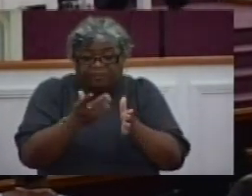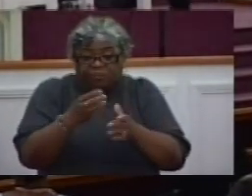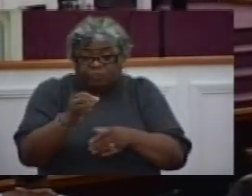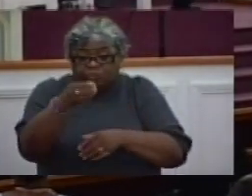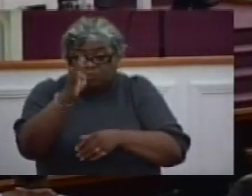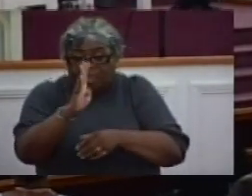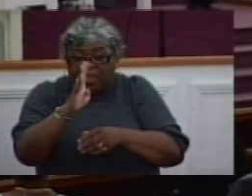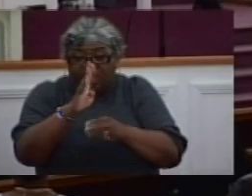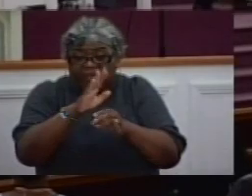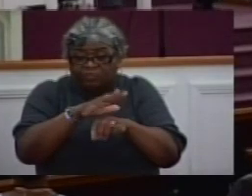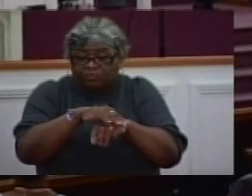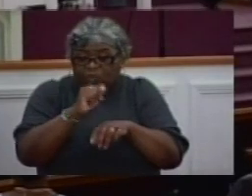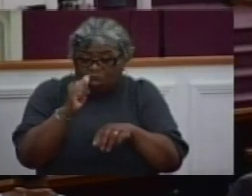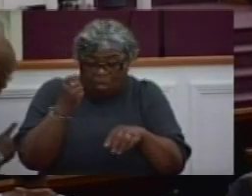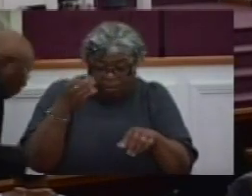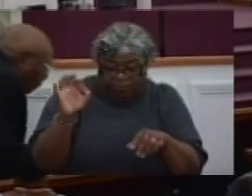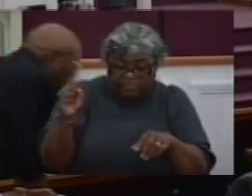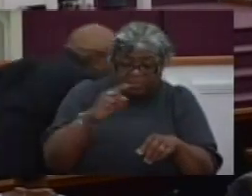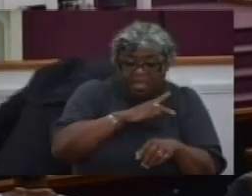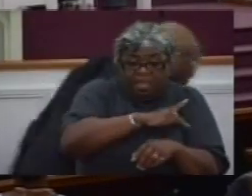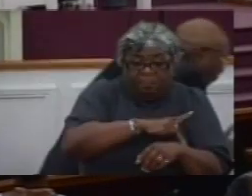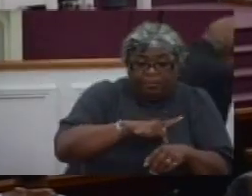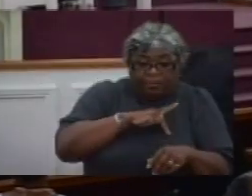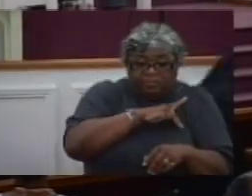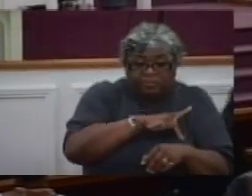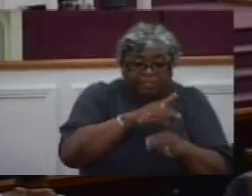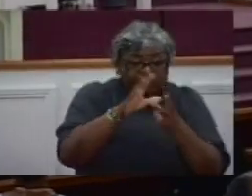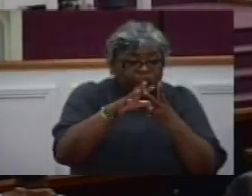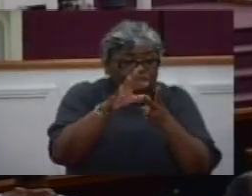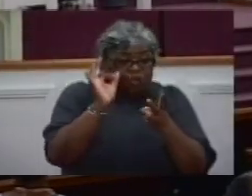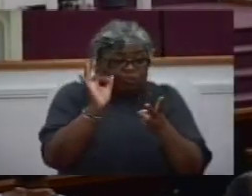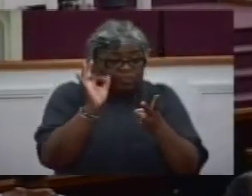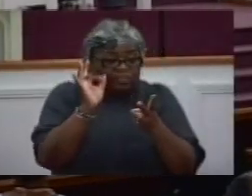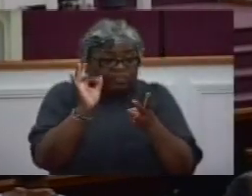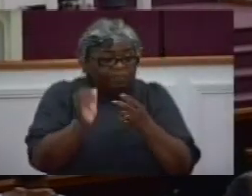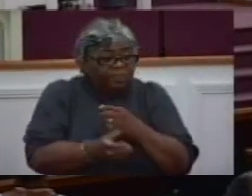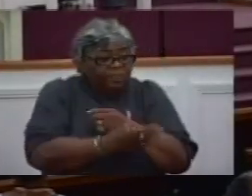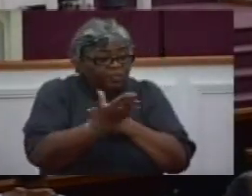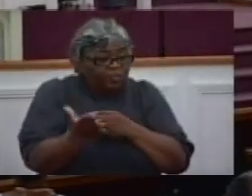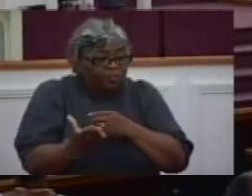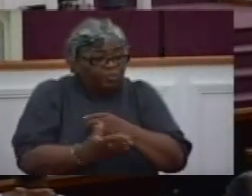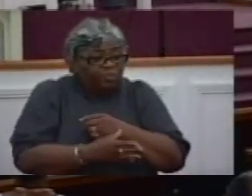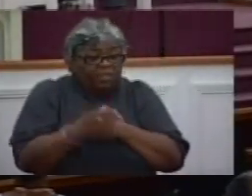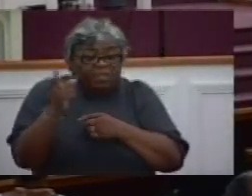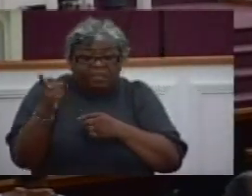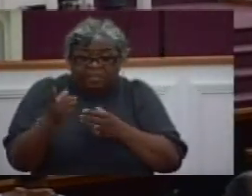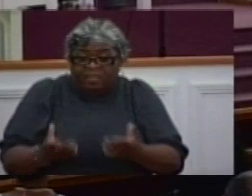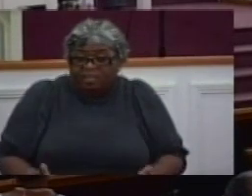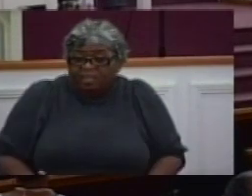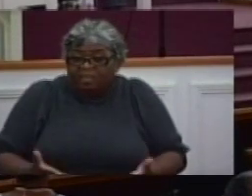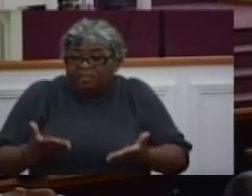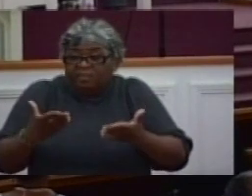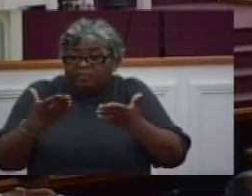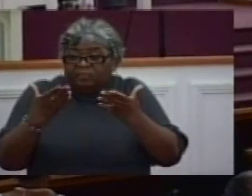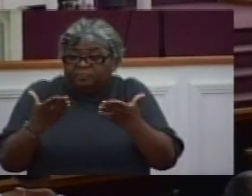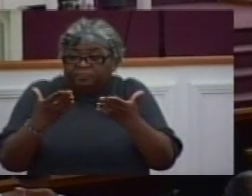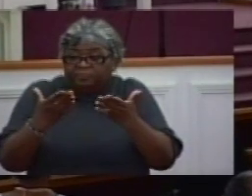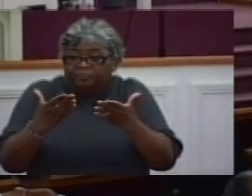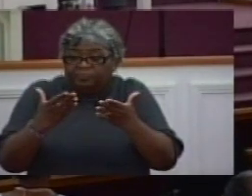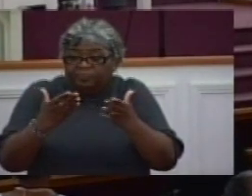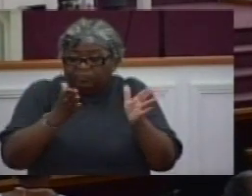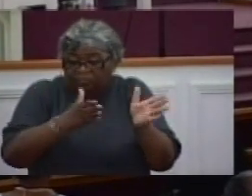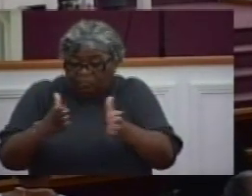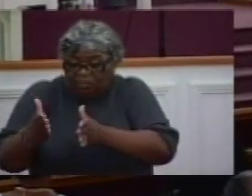God's call of his personally choosing you, he elevates and he equips you